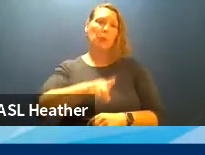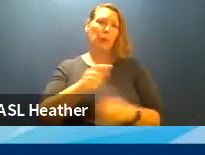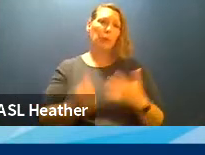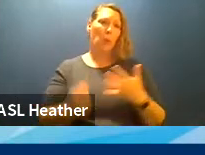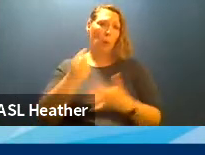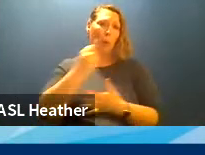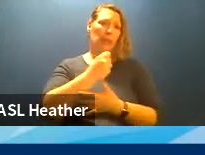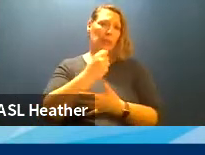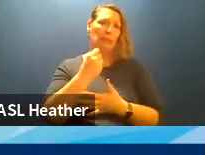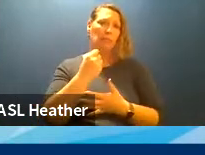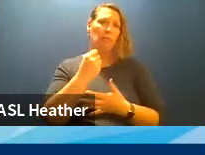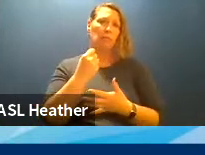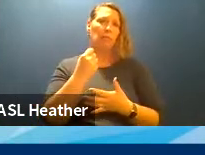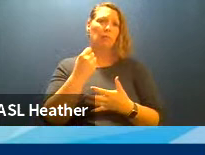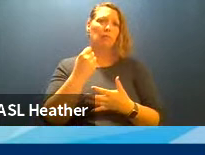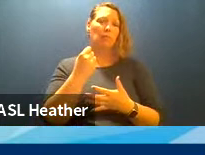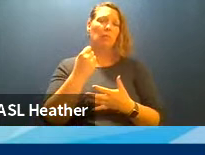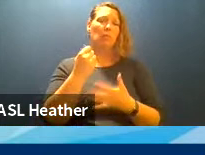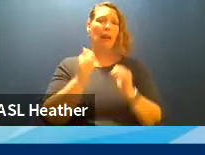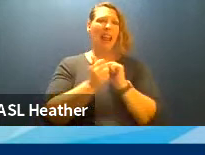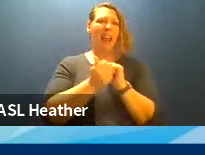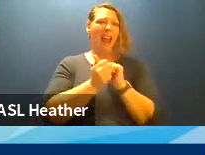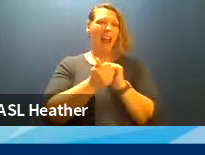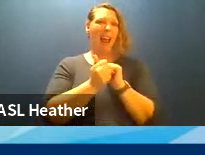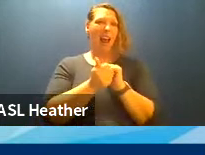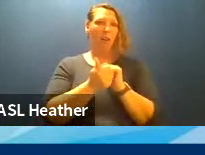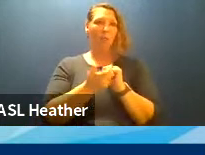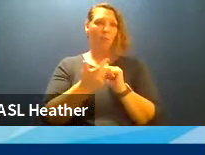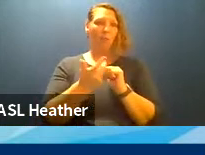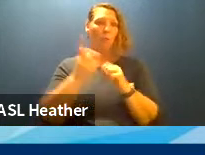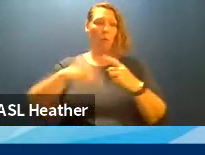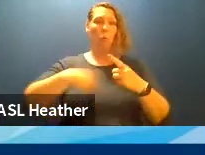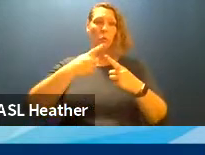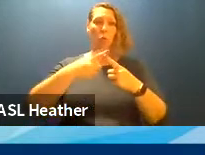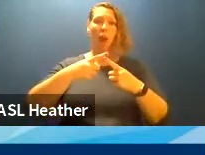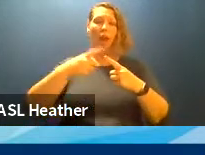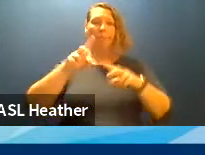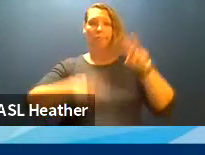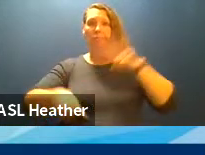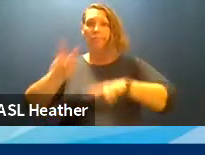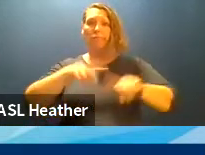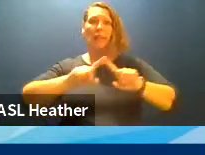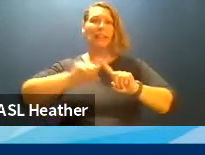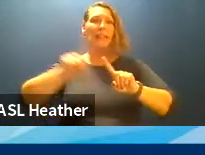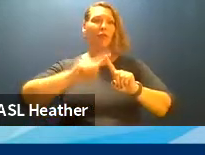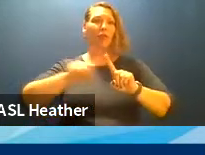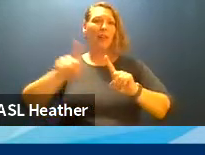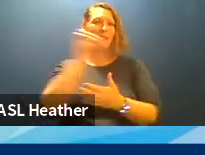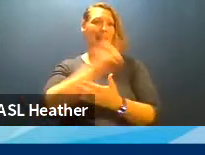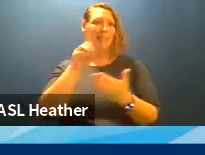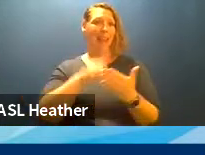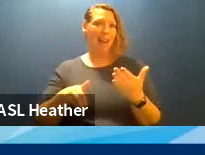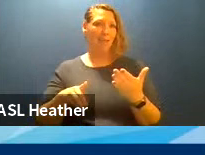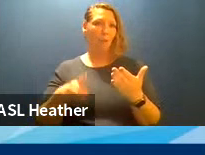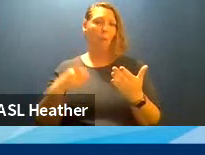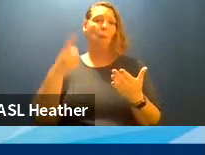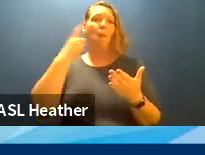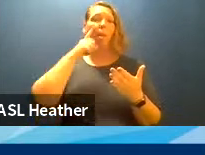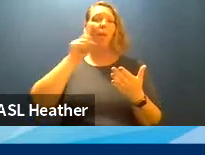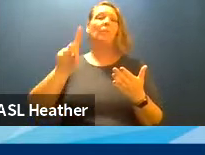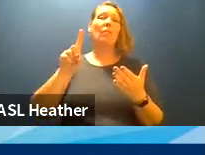priorities. Is how we, once we are going to be looking at different design options for